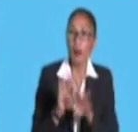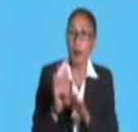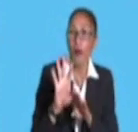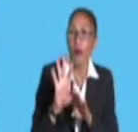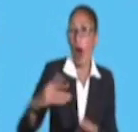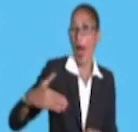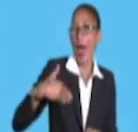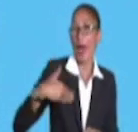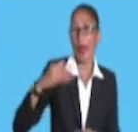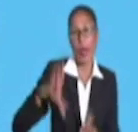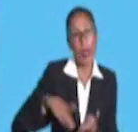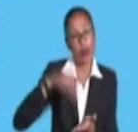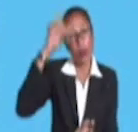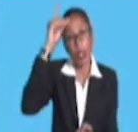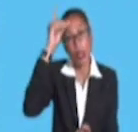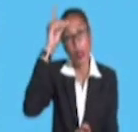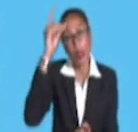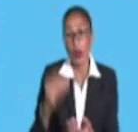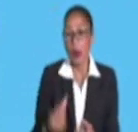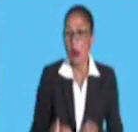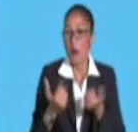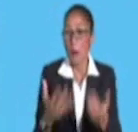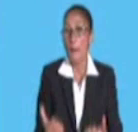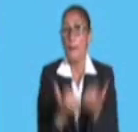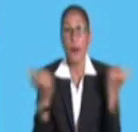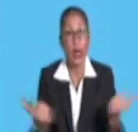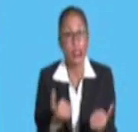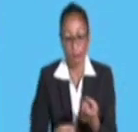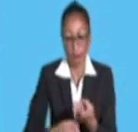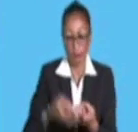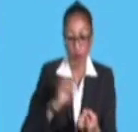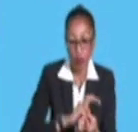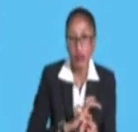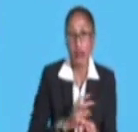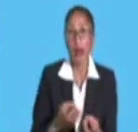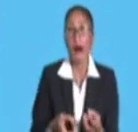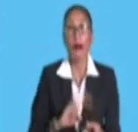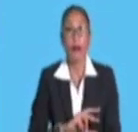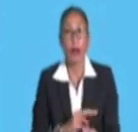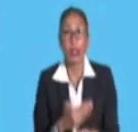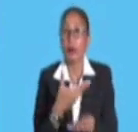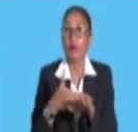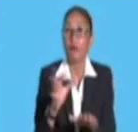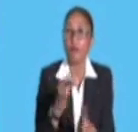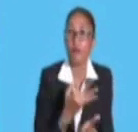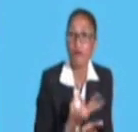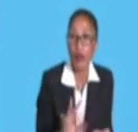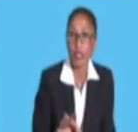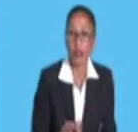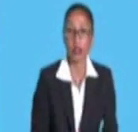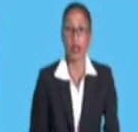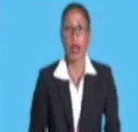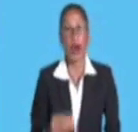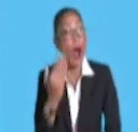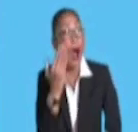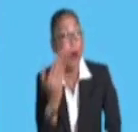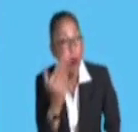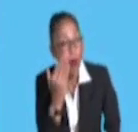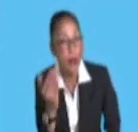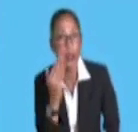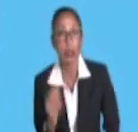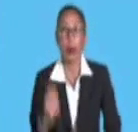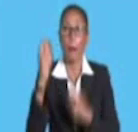education, production and adequate supply of fresh fruits and vegetables, and promotional and awareness campaigns will be